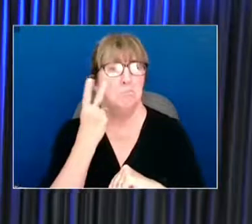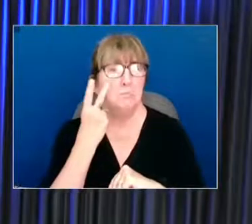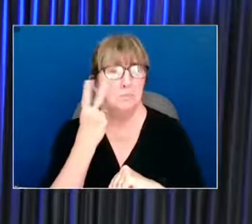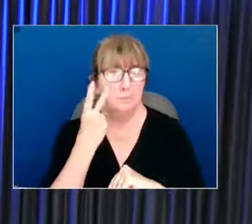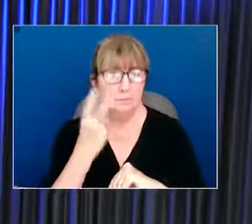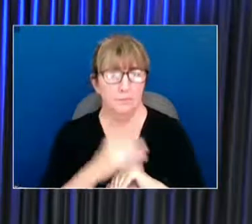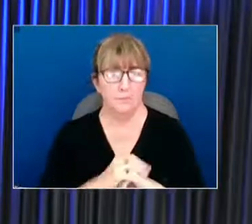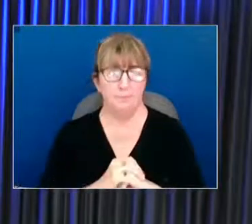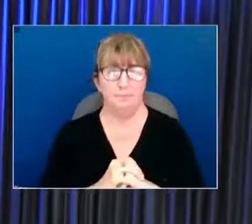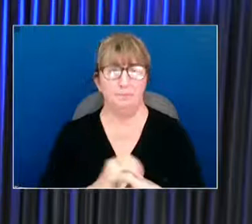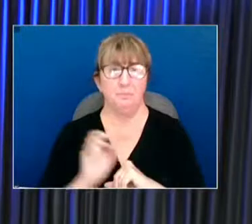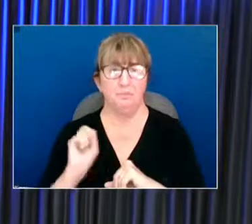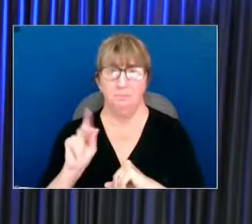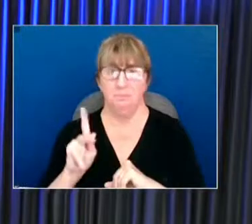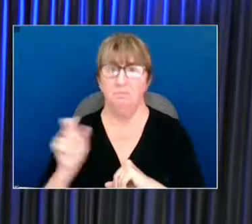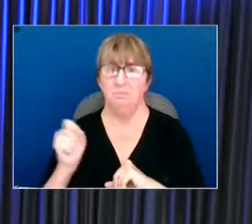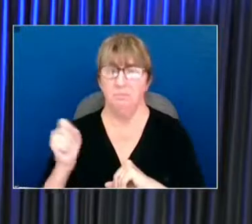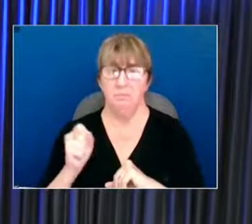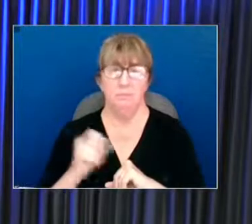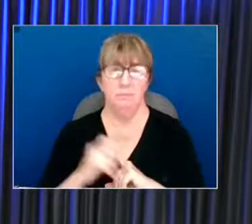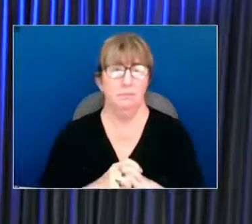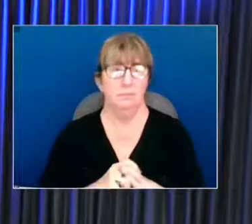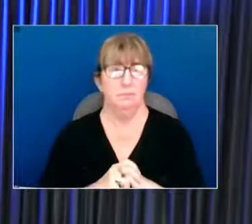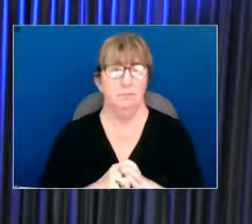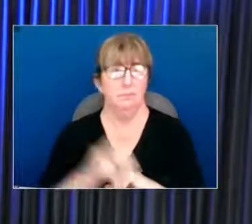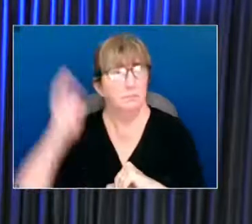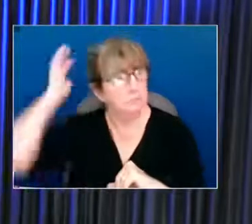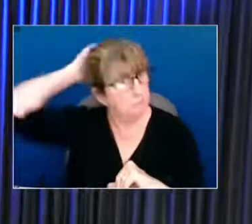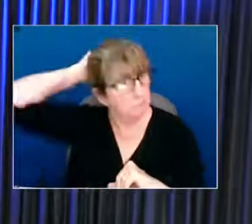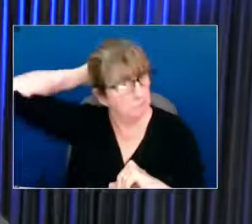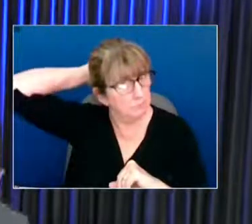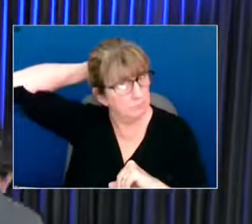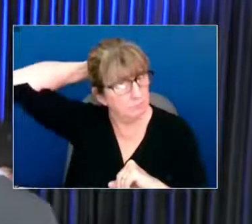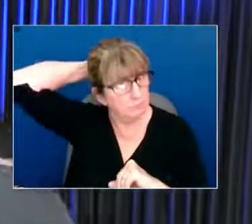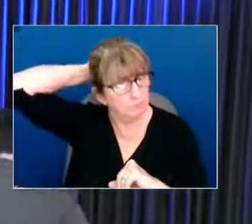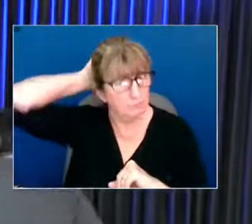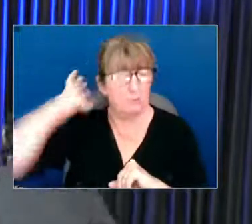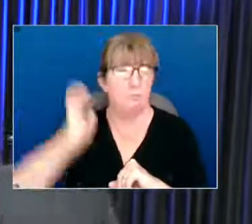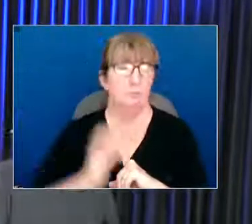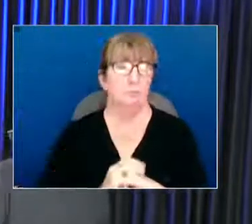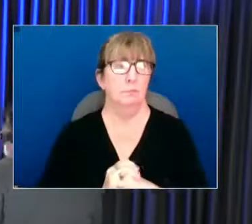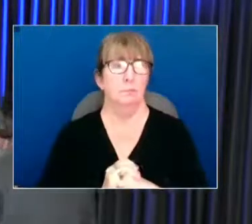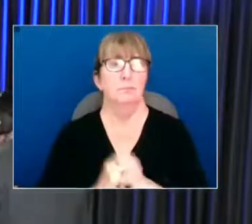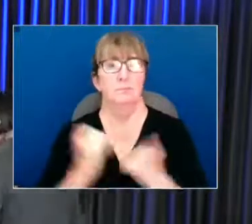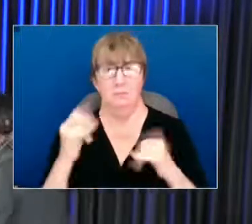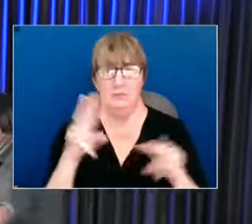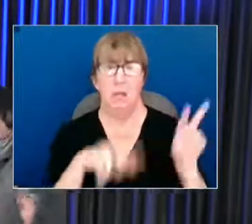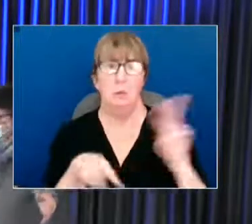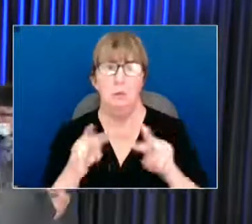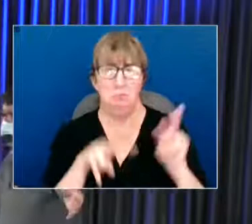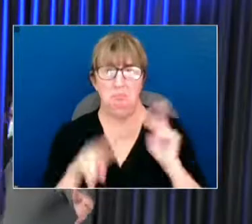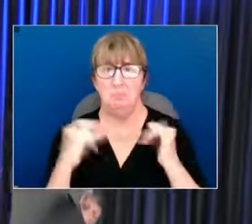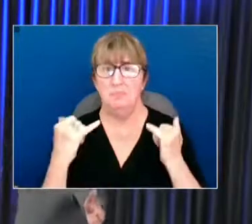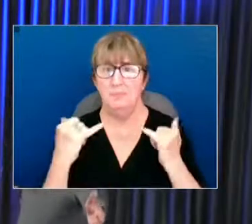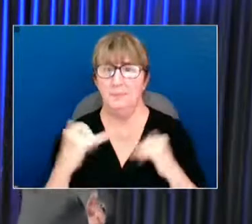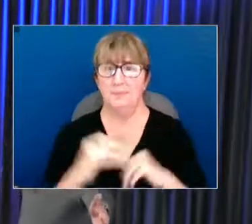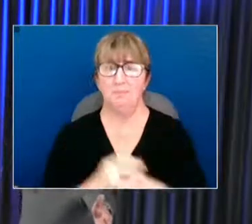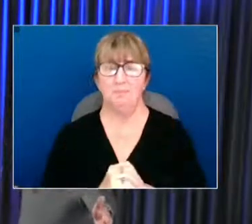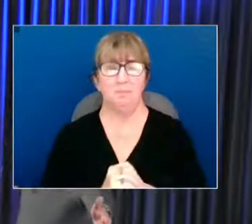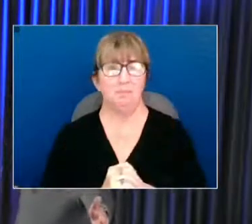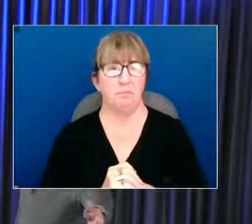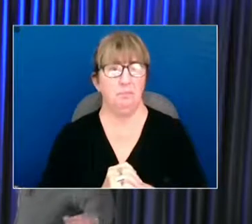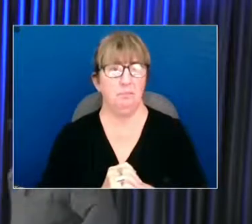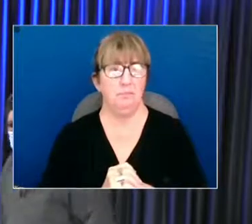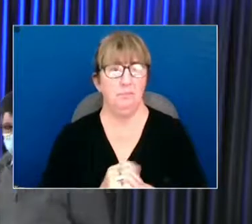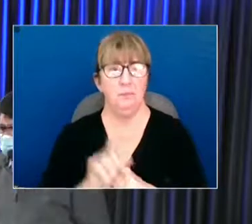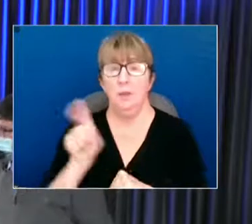All right. Yeah? This is a lot more balanced. Ooh. Molly, you want to come take a look I will take a look now. in our, want to have a seat? The only